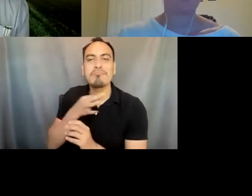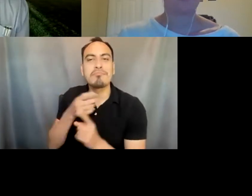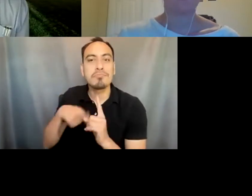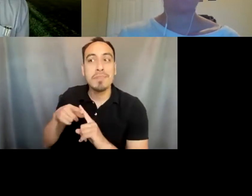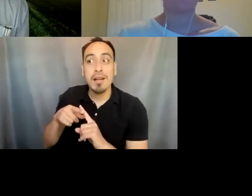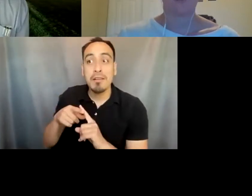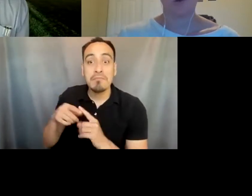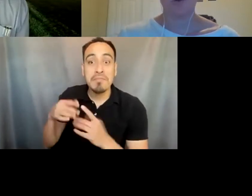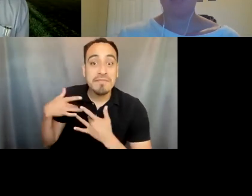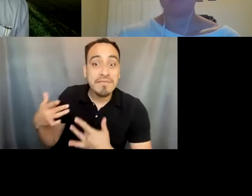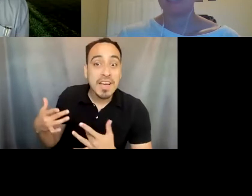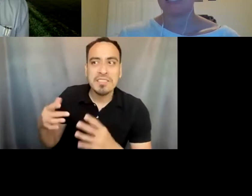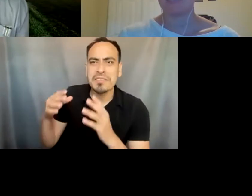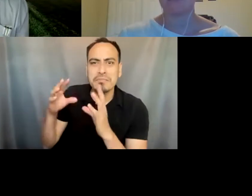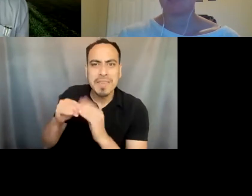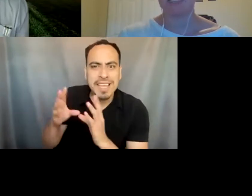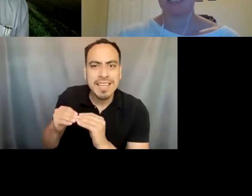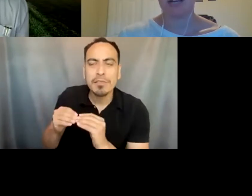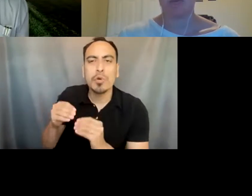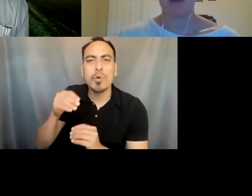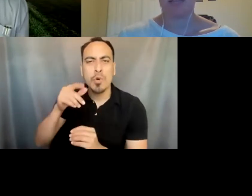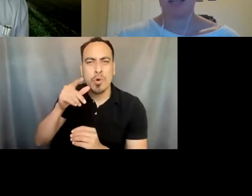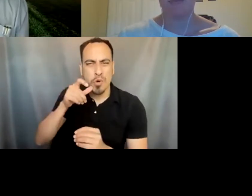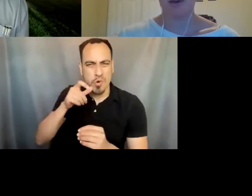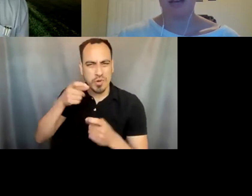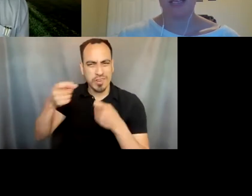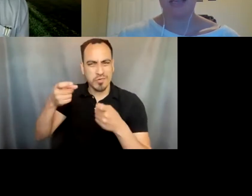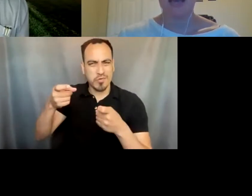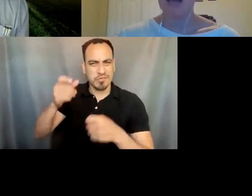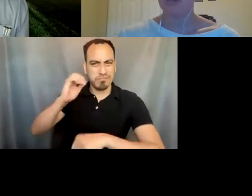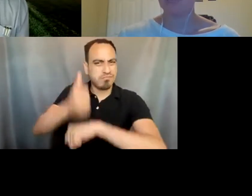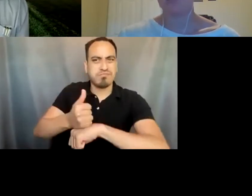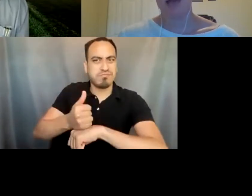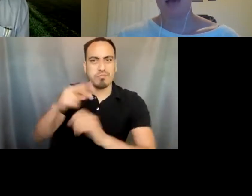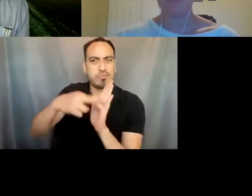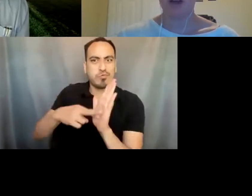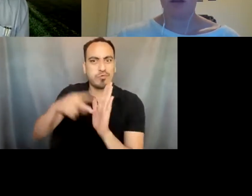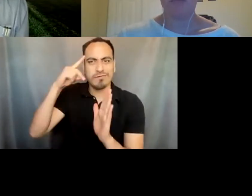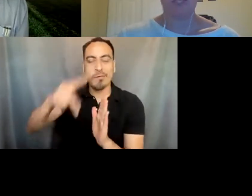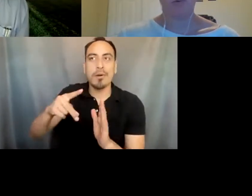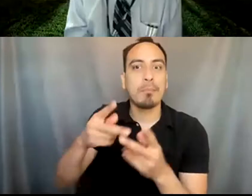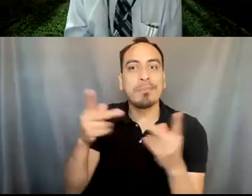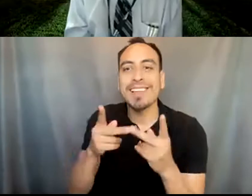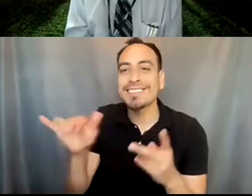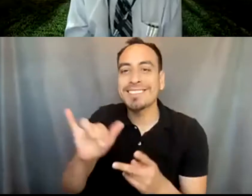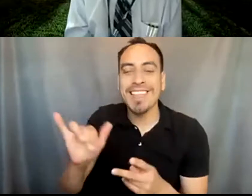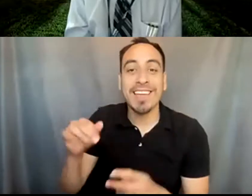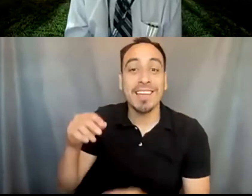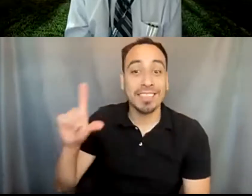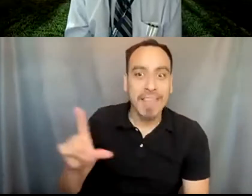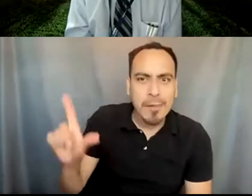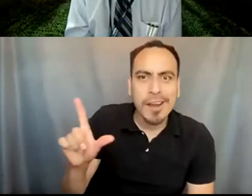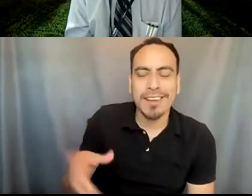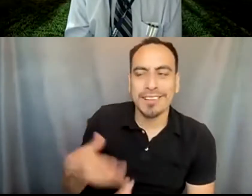who controls rules for group meetings in places like our public libraries. And we also have some questions about